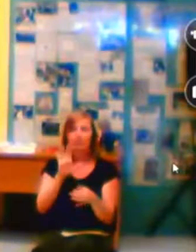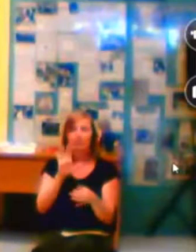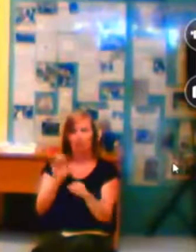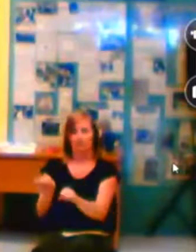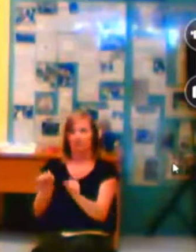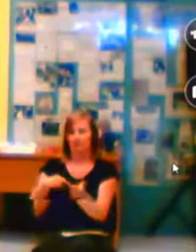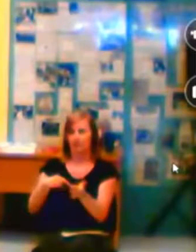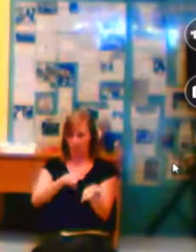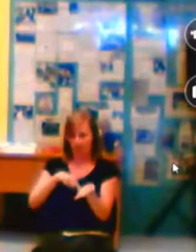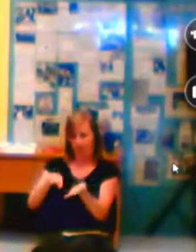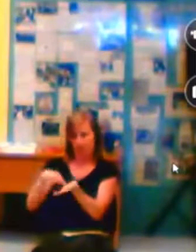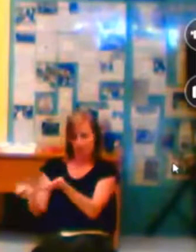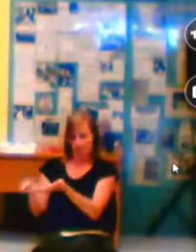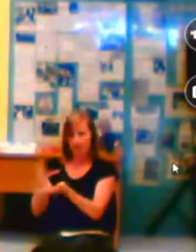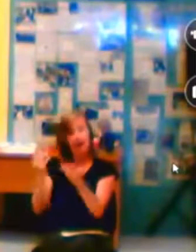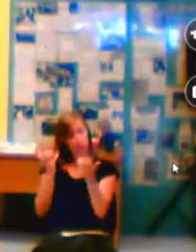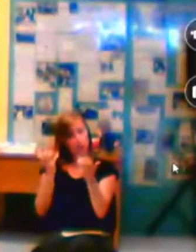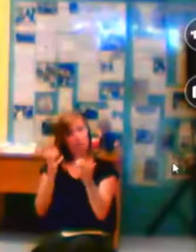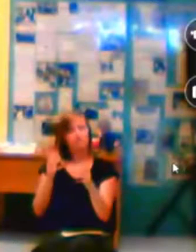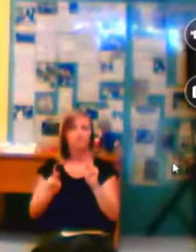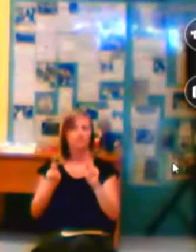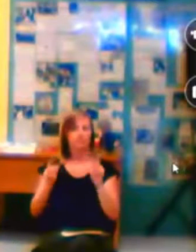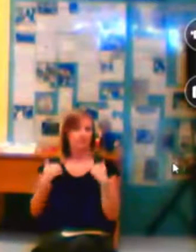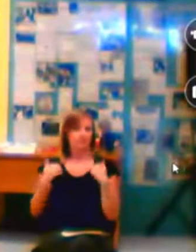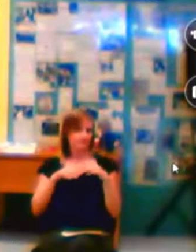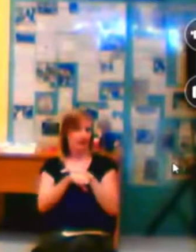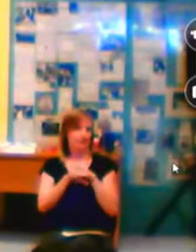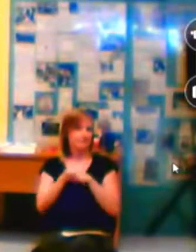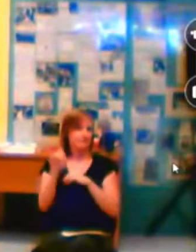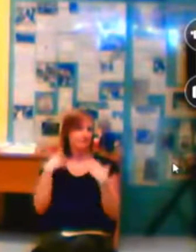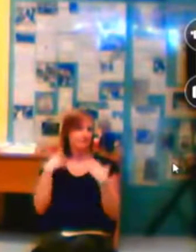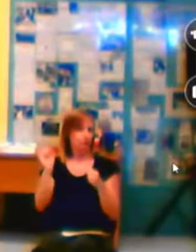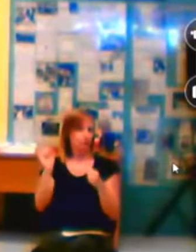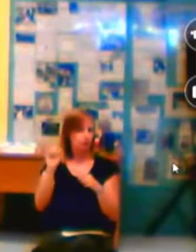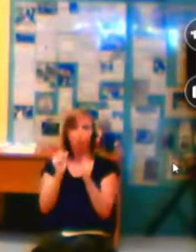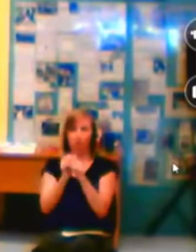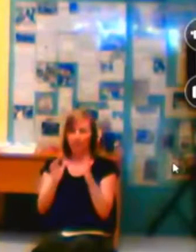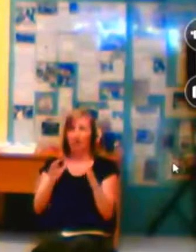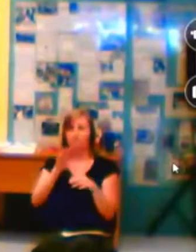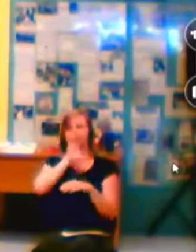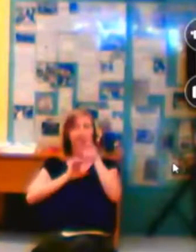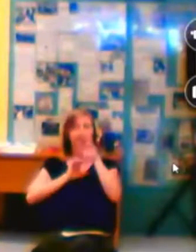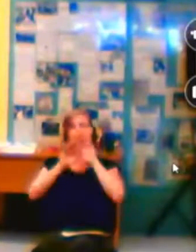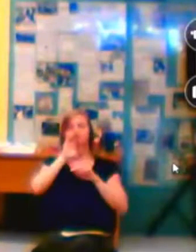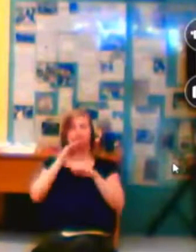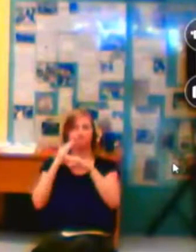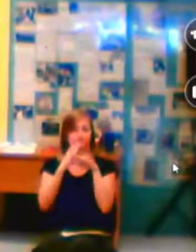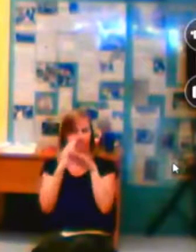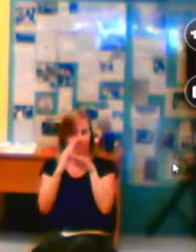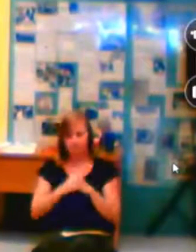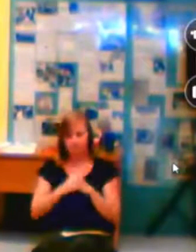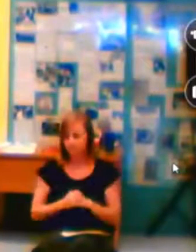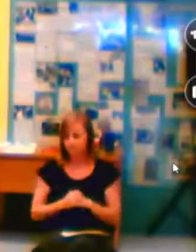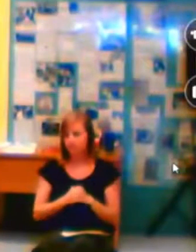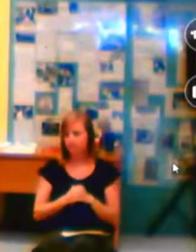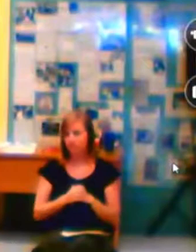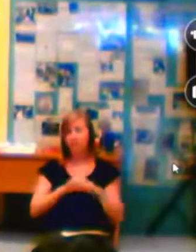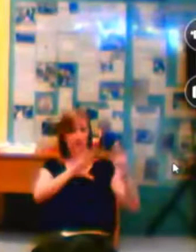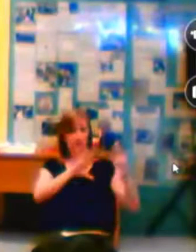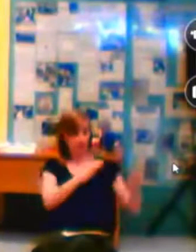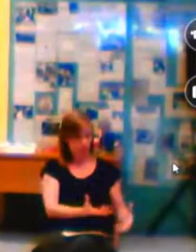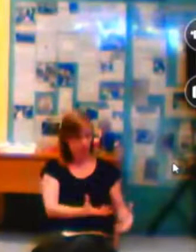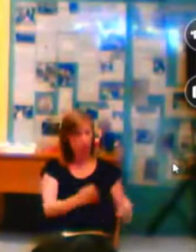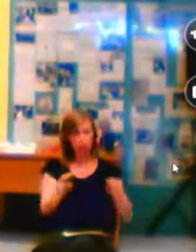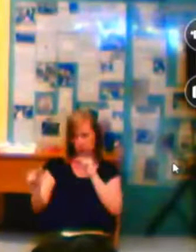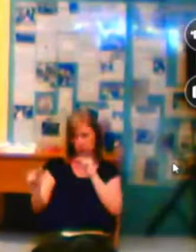the system design is to ensure that everyone contributes to health care based on their ability to pay, and to ensure that everyone has